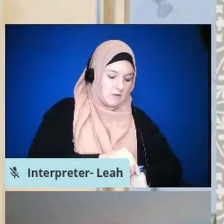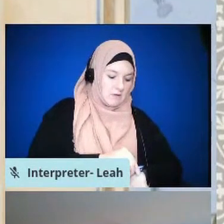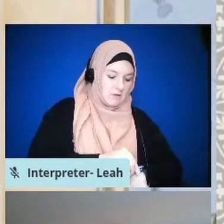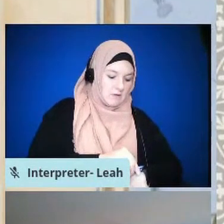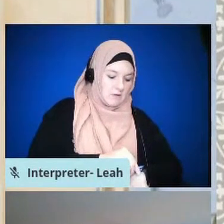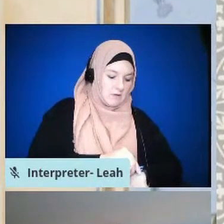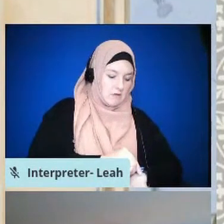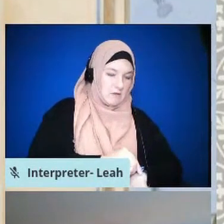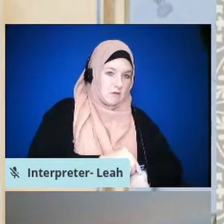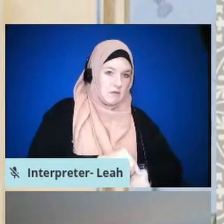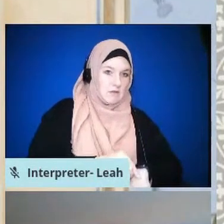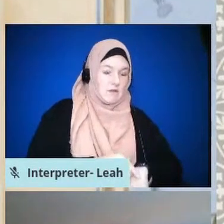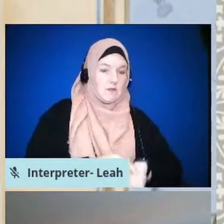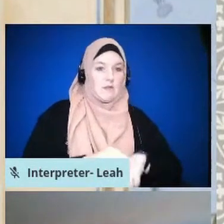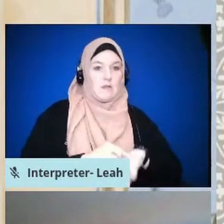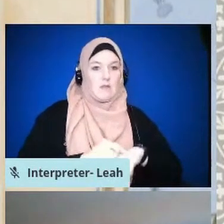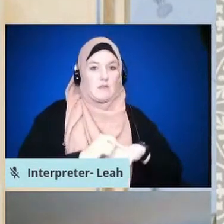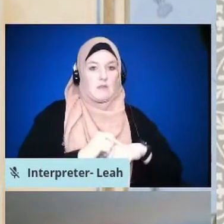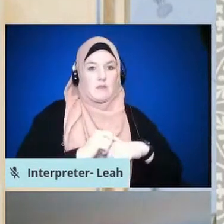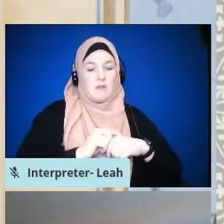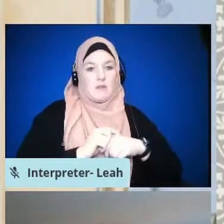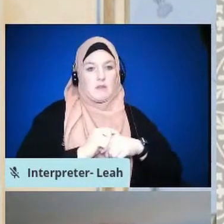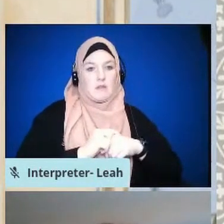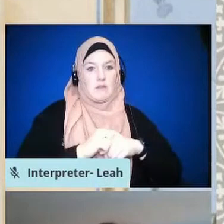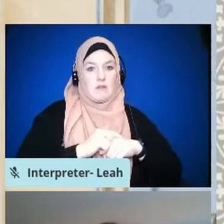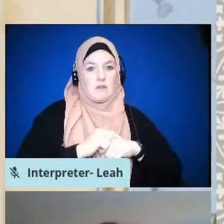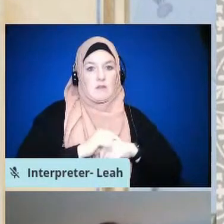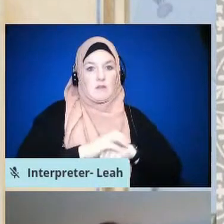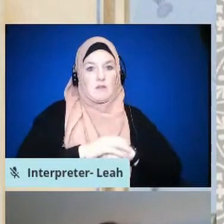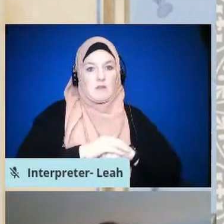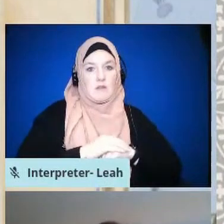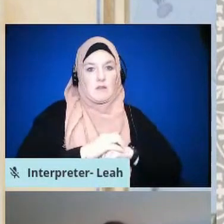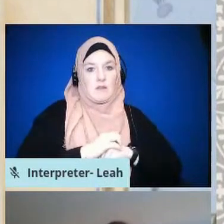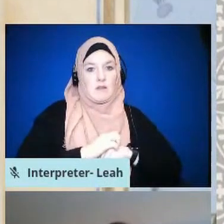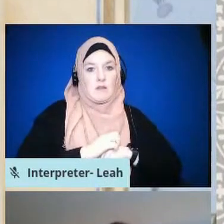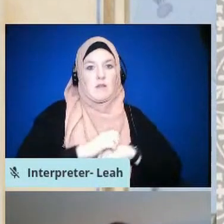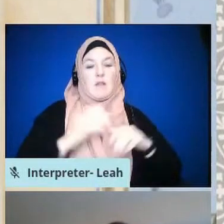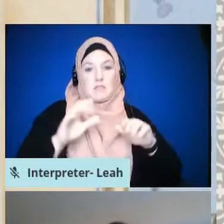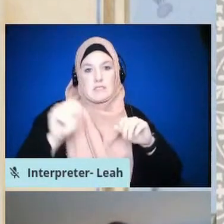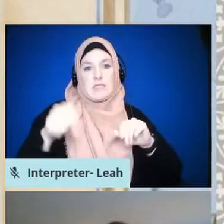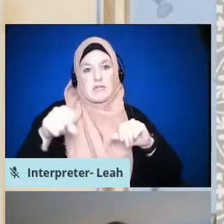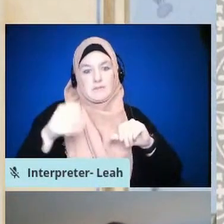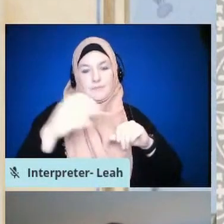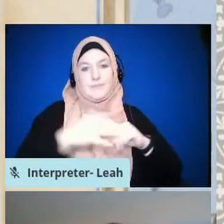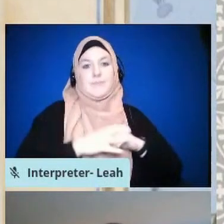them. Next slide, please. Yeah,